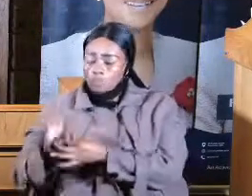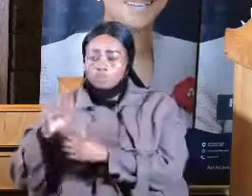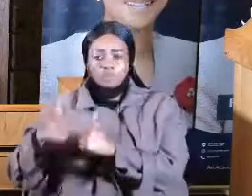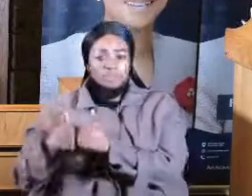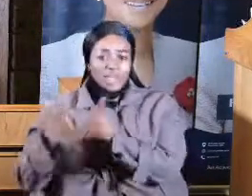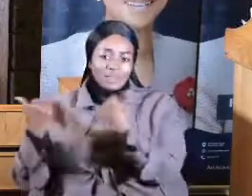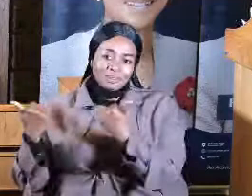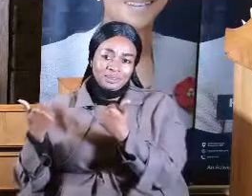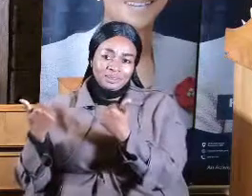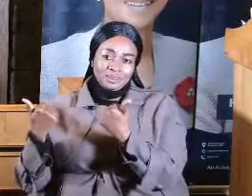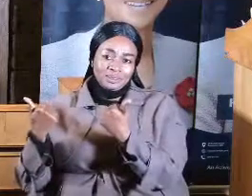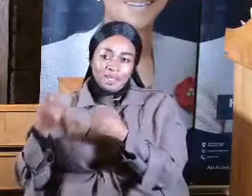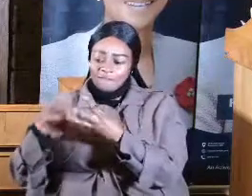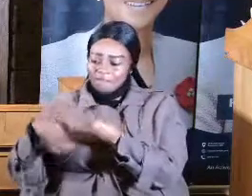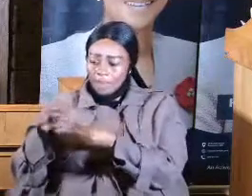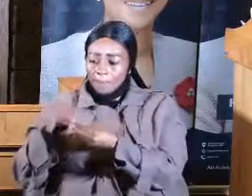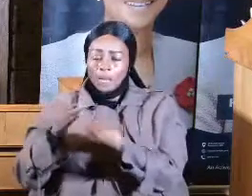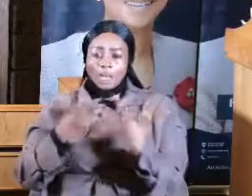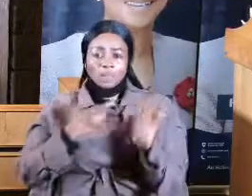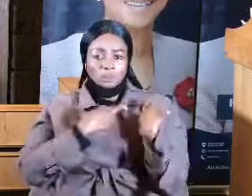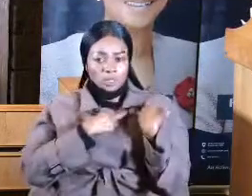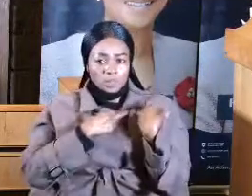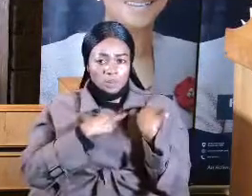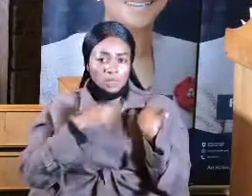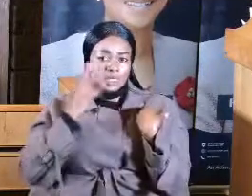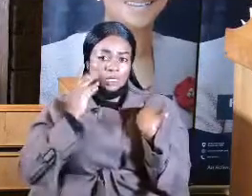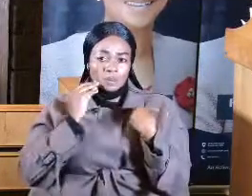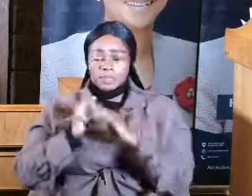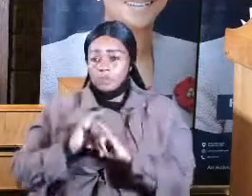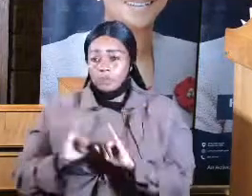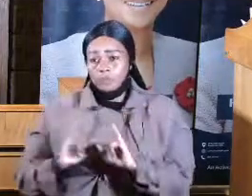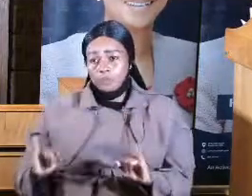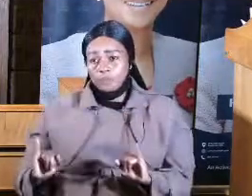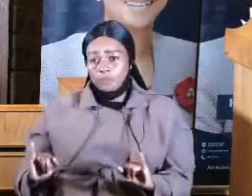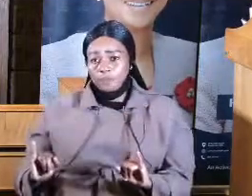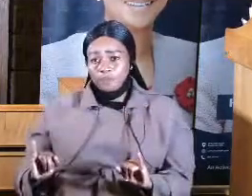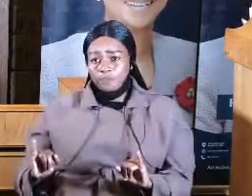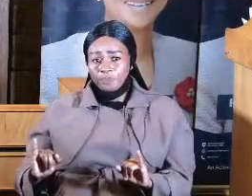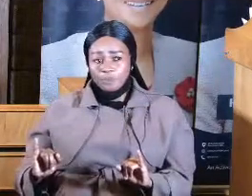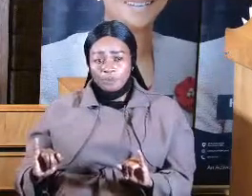of dealing with family responsibilities. Some of them end up